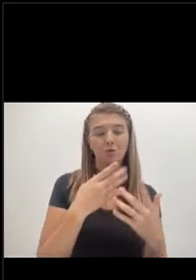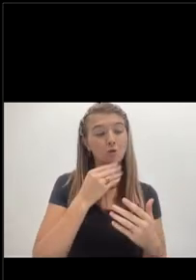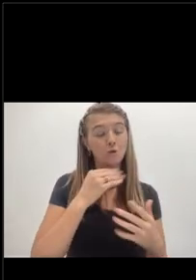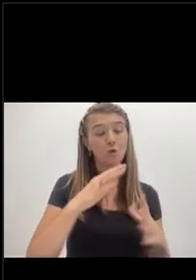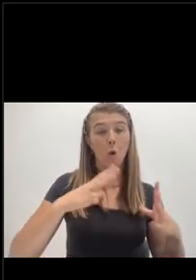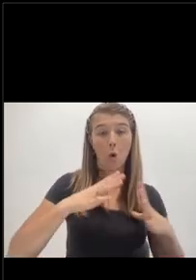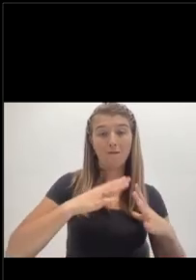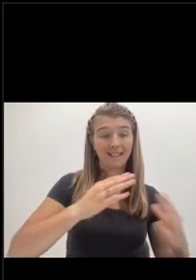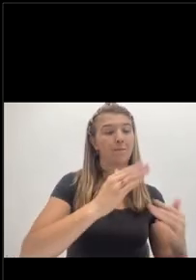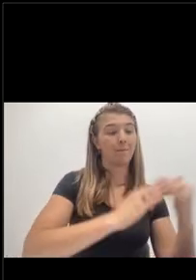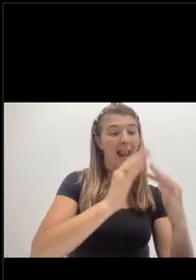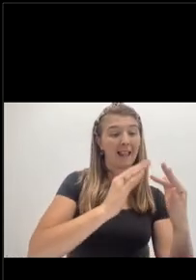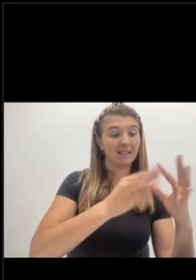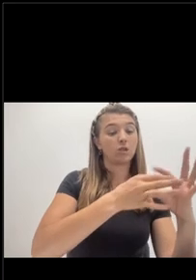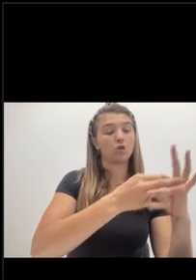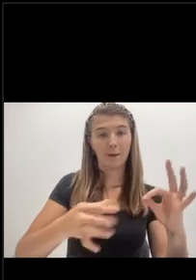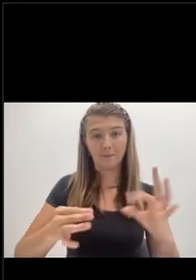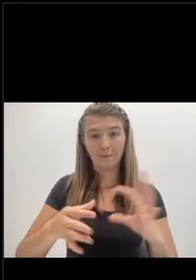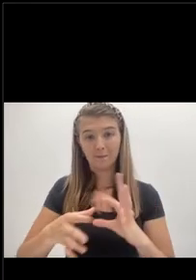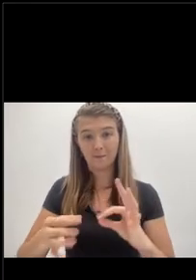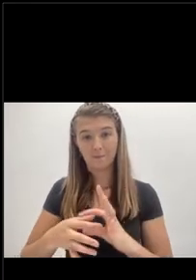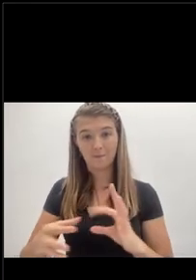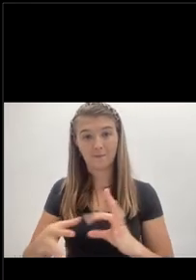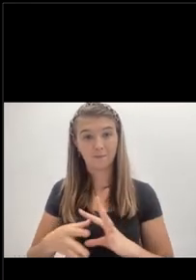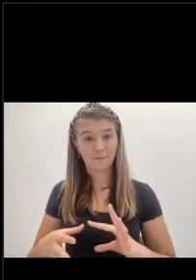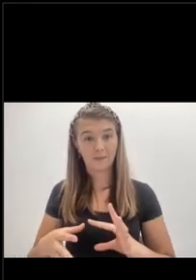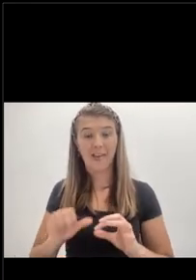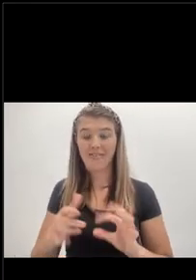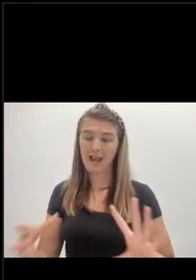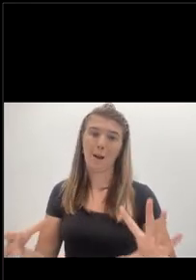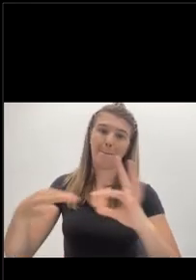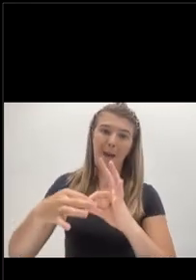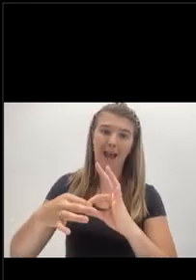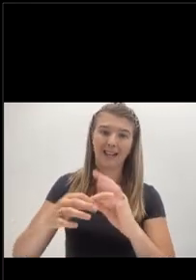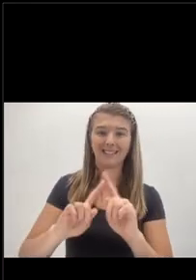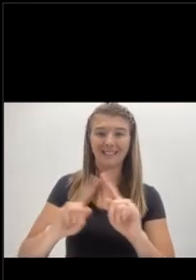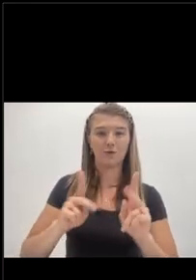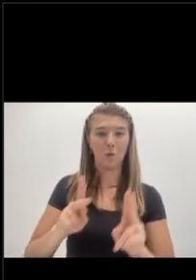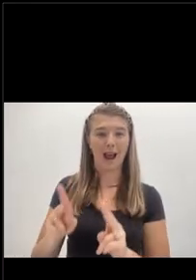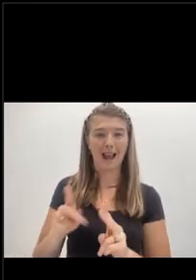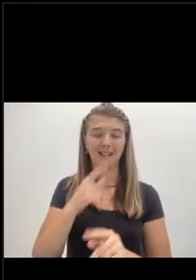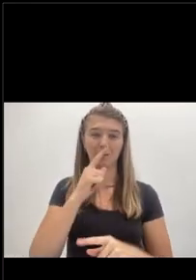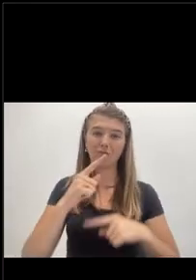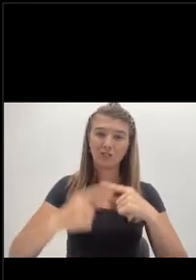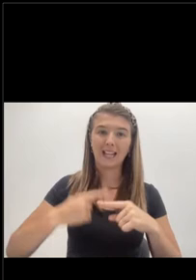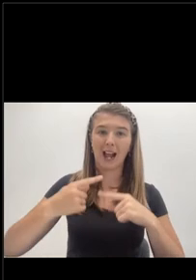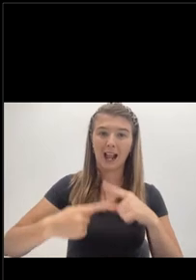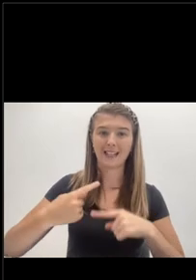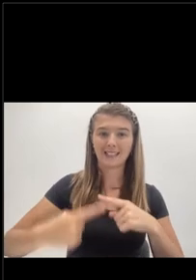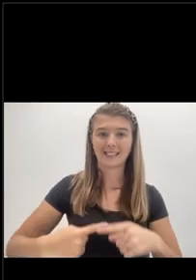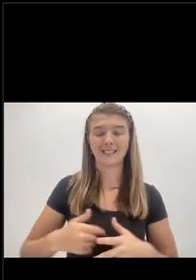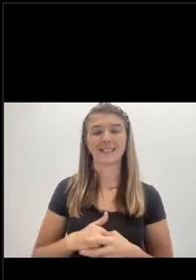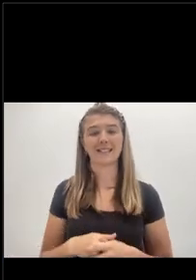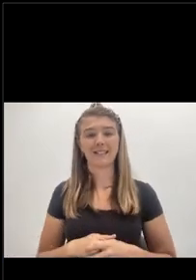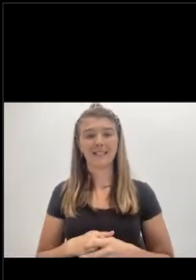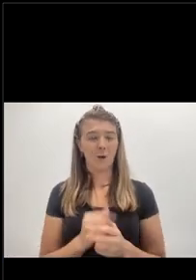again, which has the same quality as what you started with in the first place. So the only problem